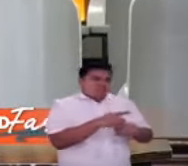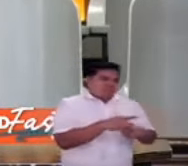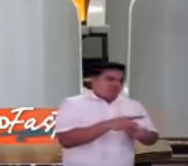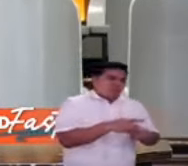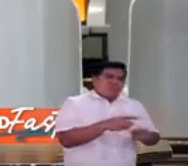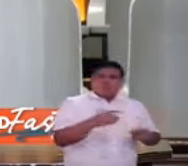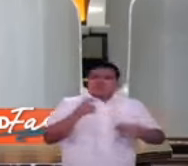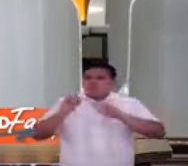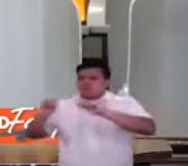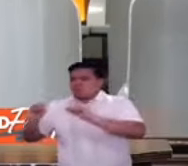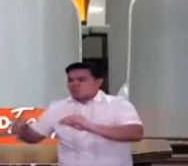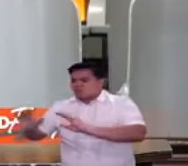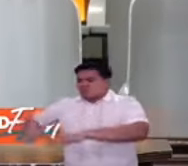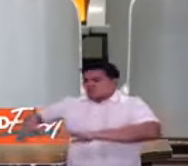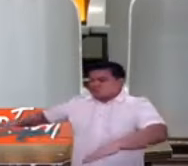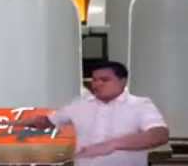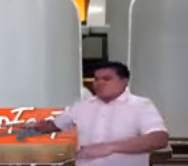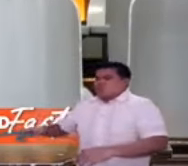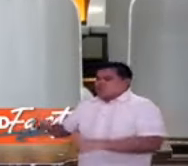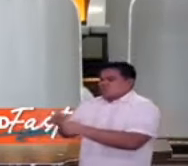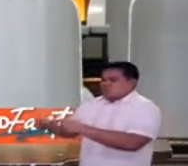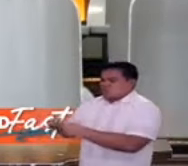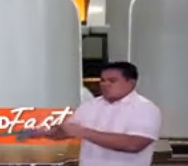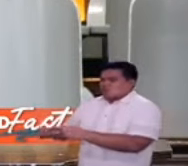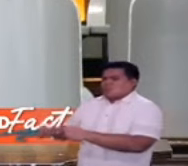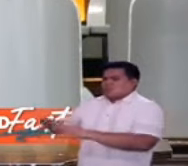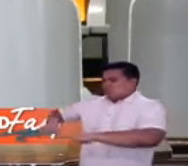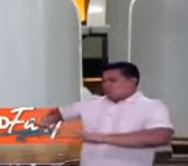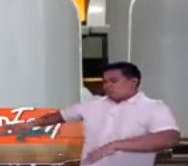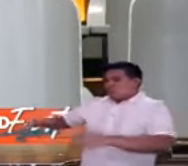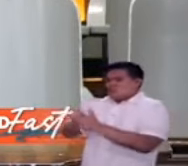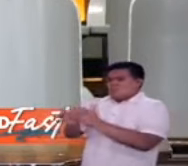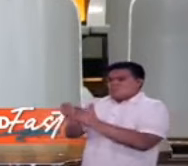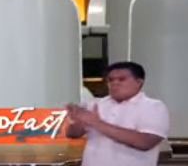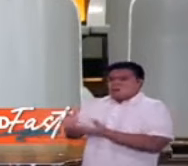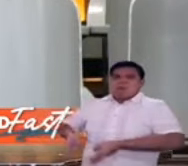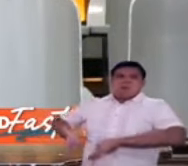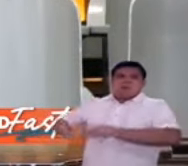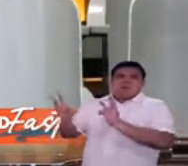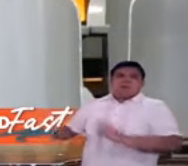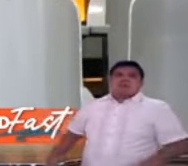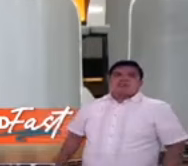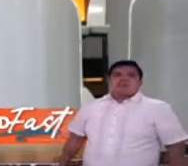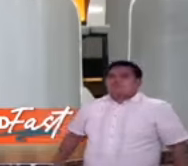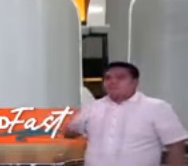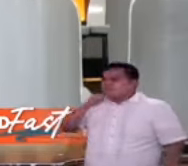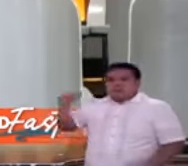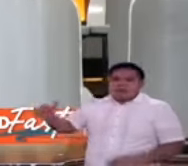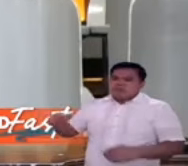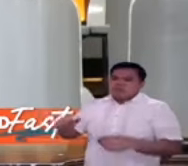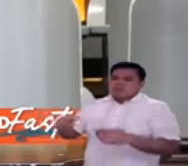our children and teaching our children and training our children the biblical way will not